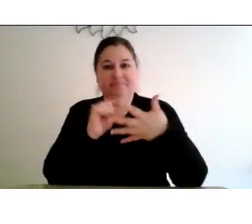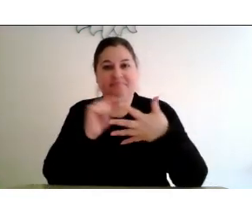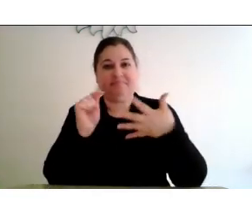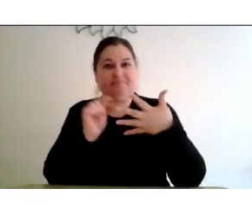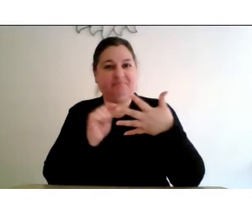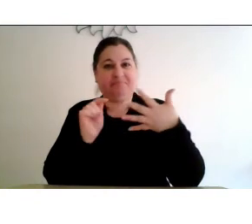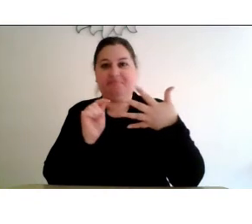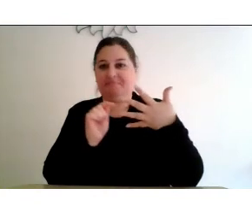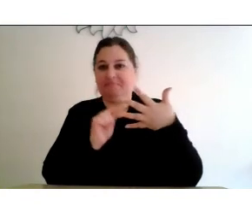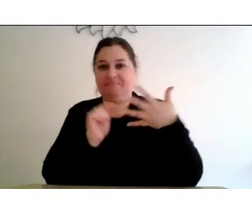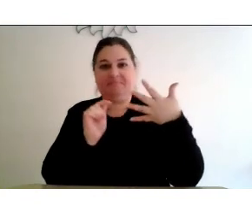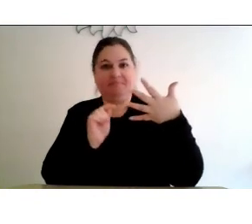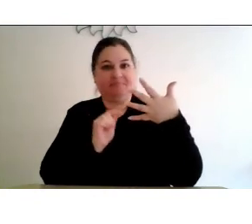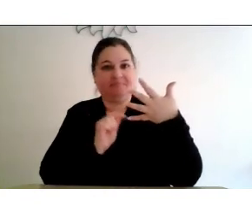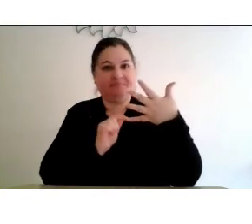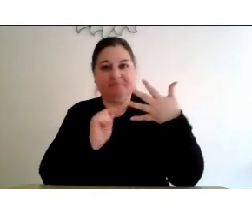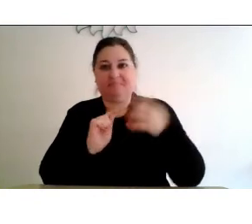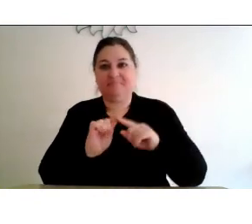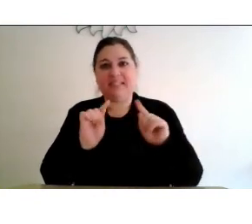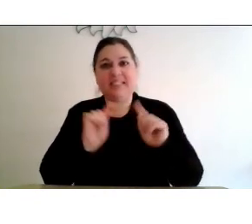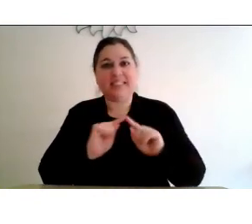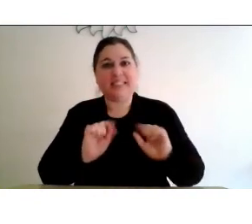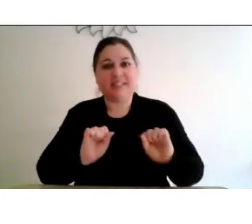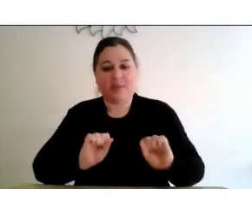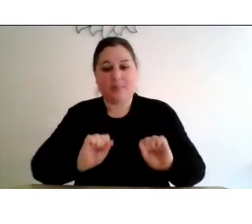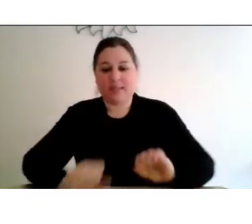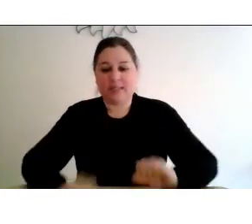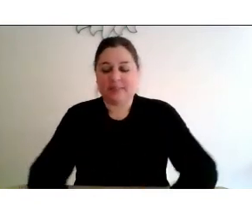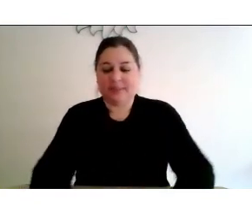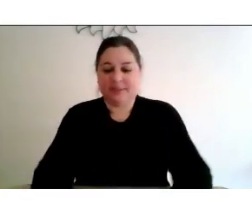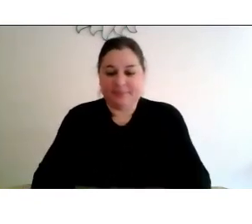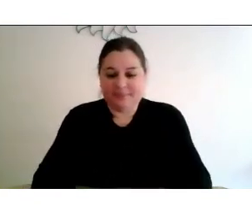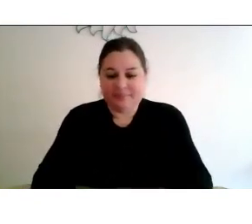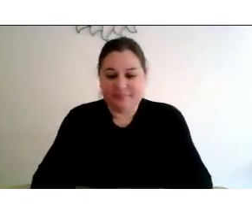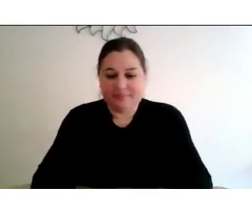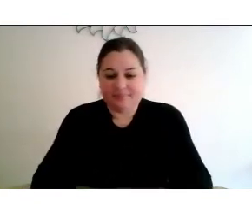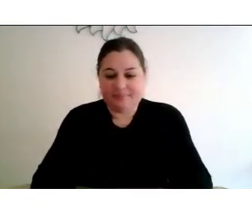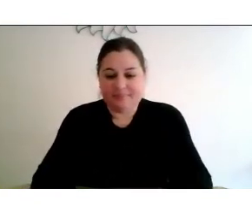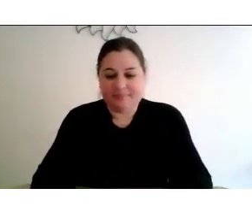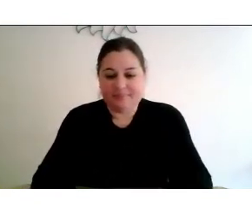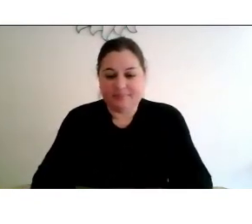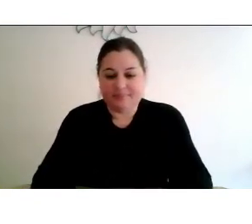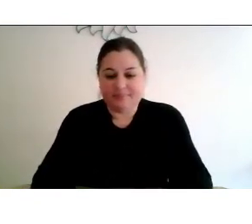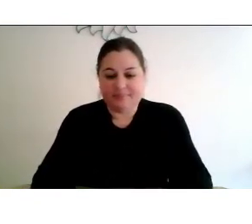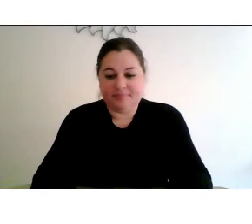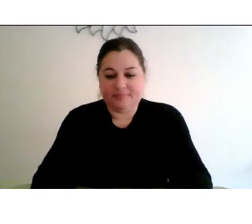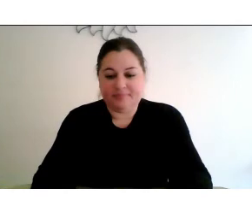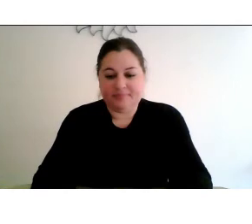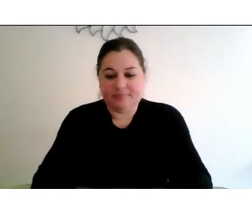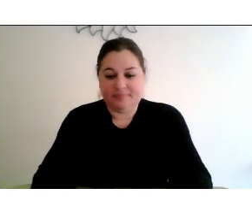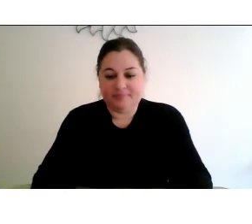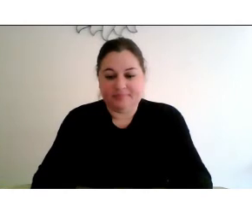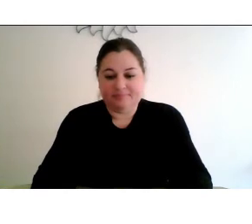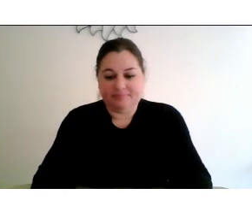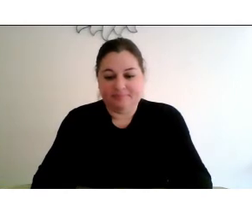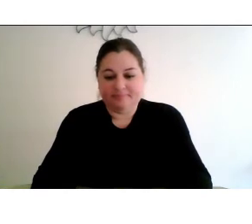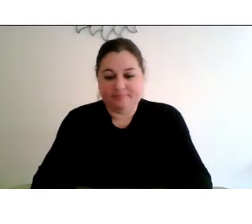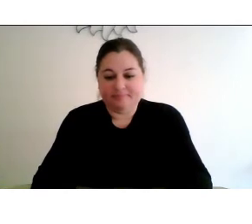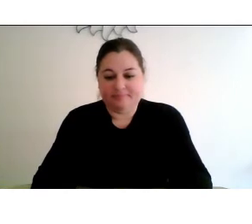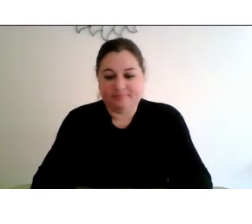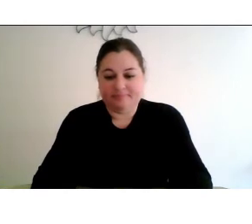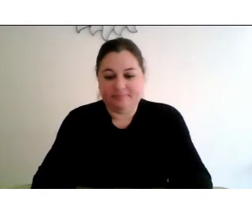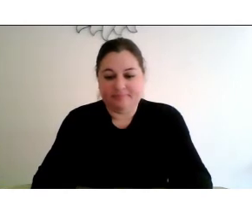elimination, rewriting to a linear format. There's lots of ways to find solutions to